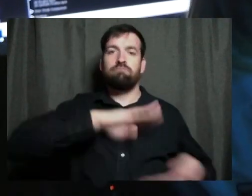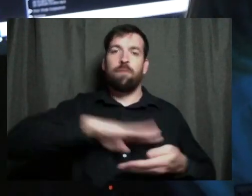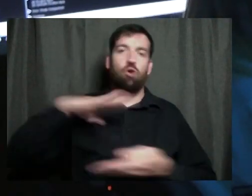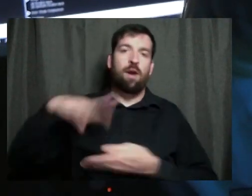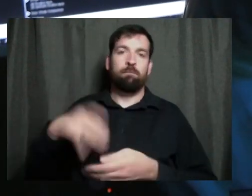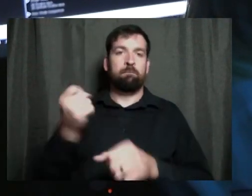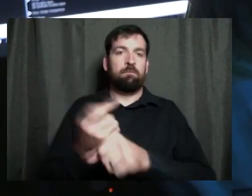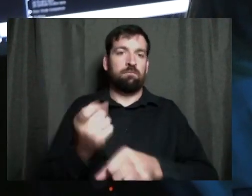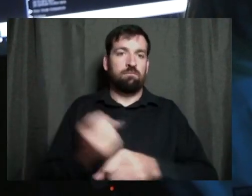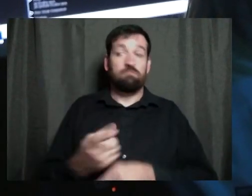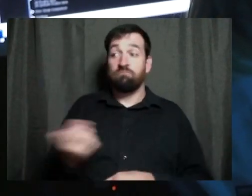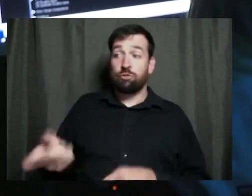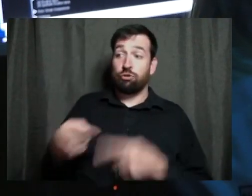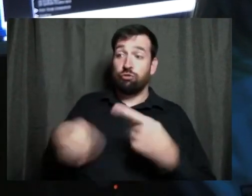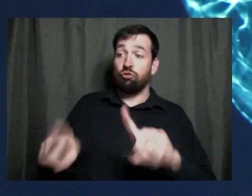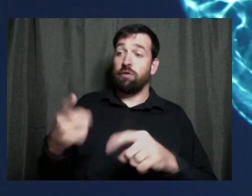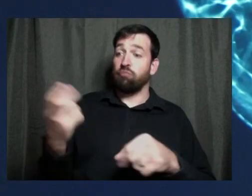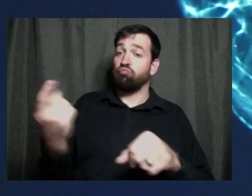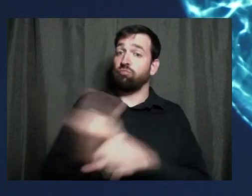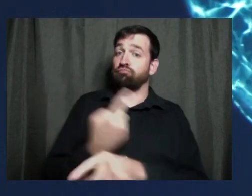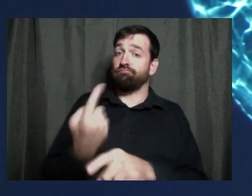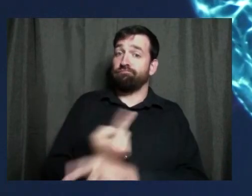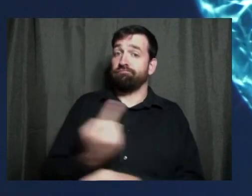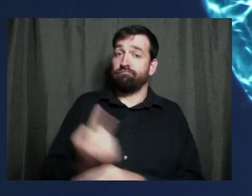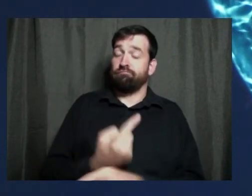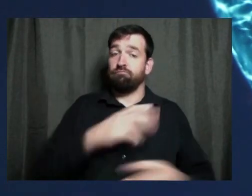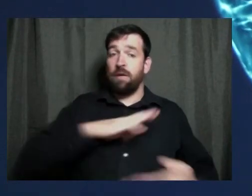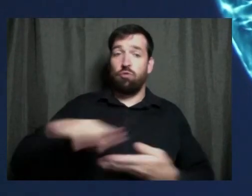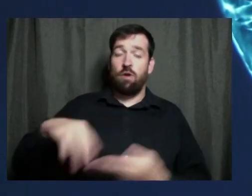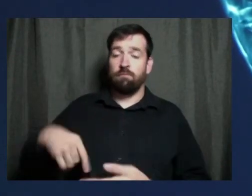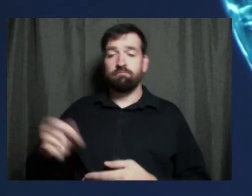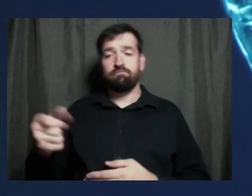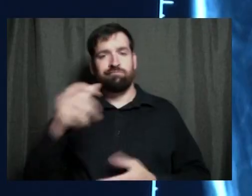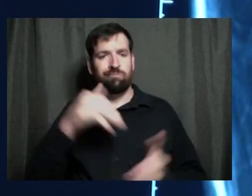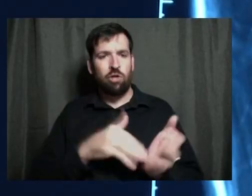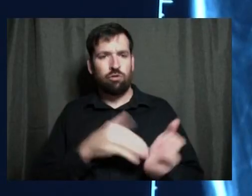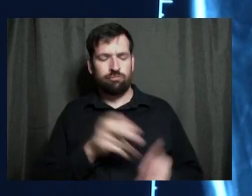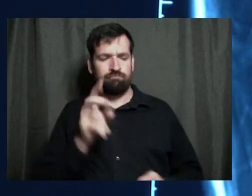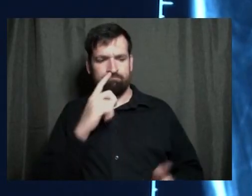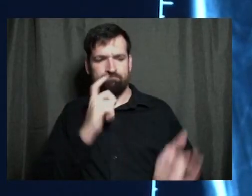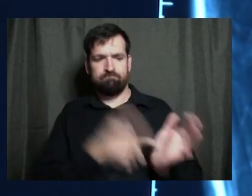of those routine mammograms when doctors noticed something wasn't right.